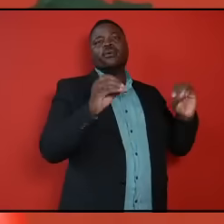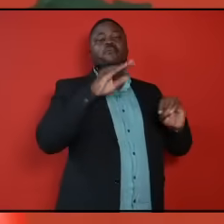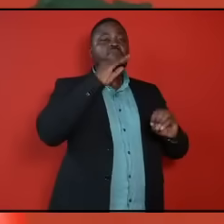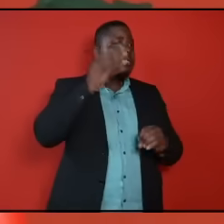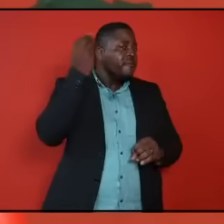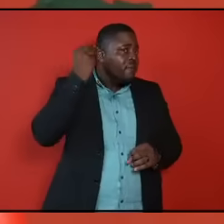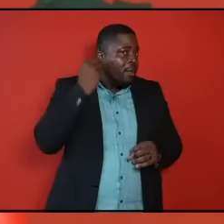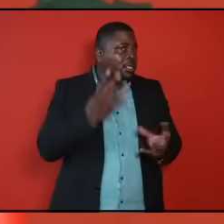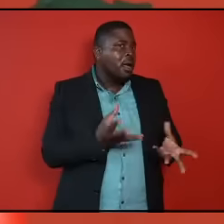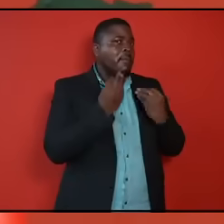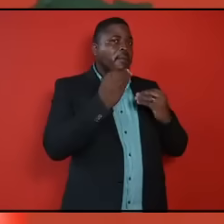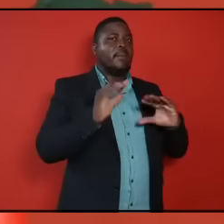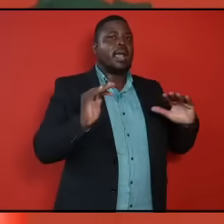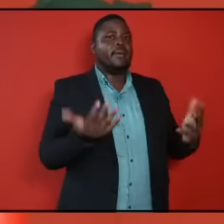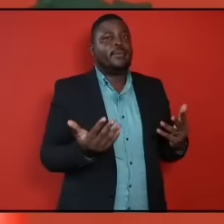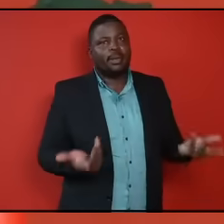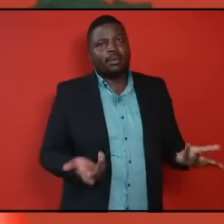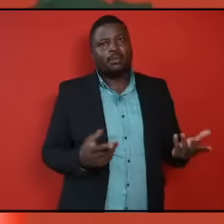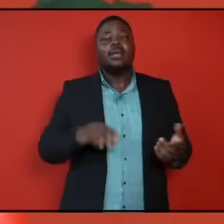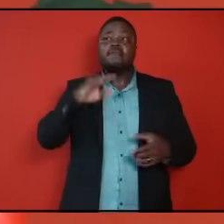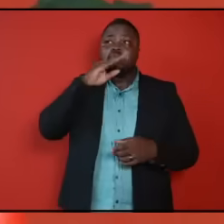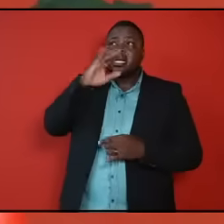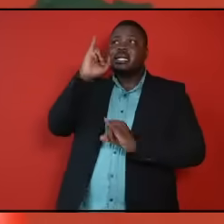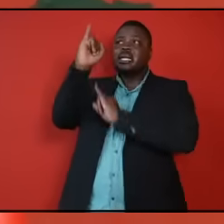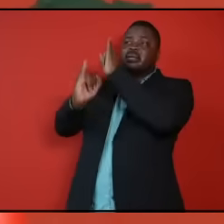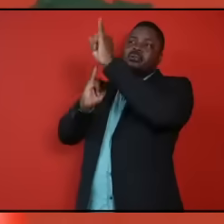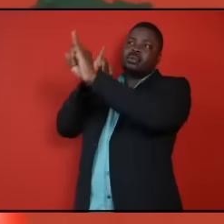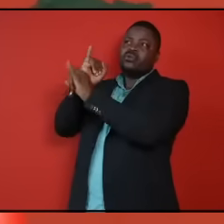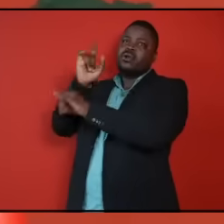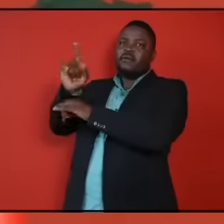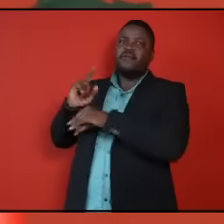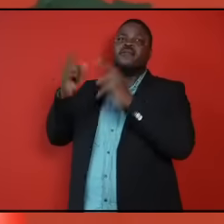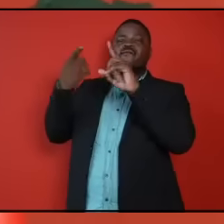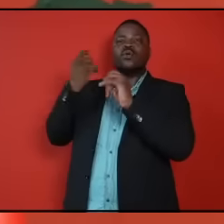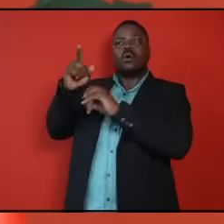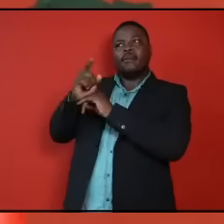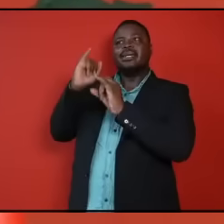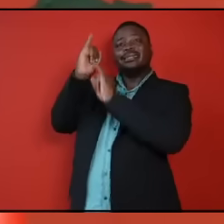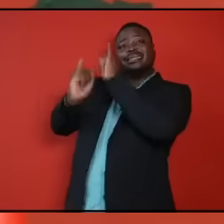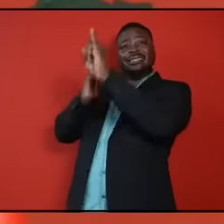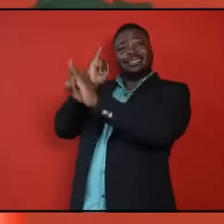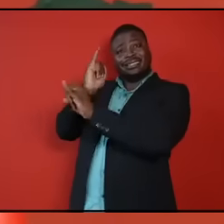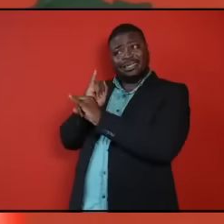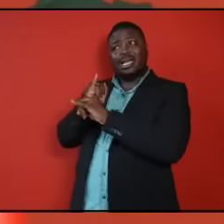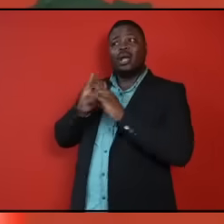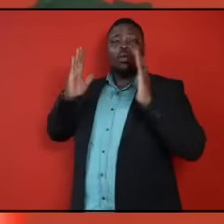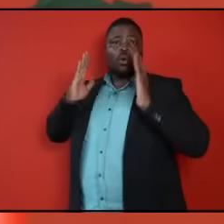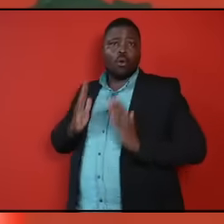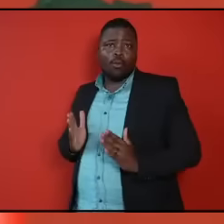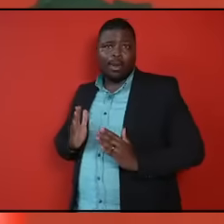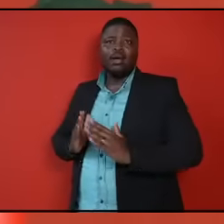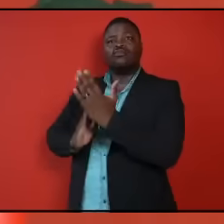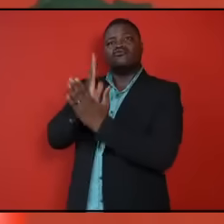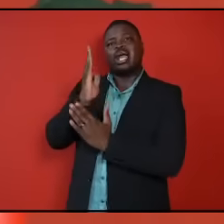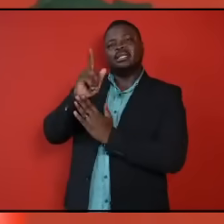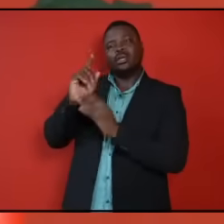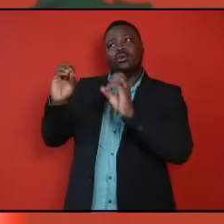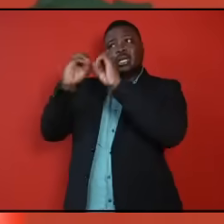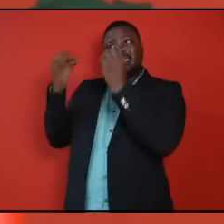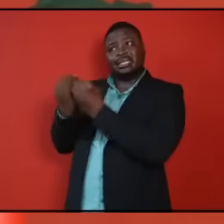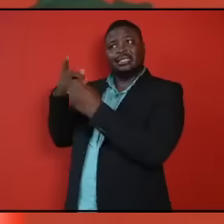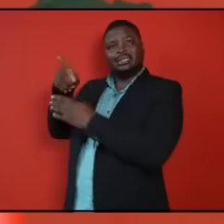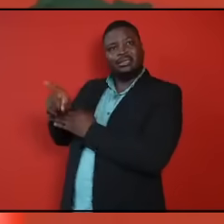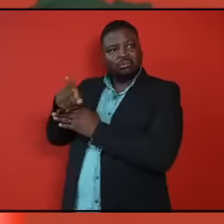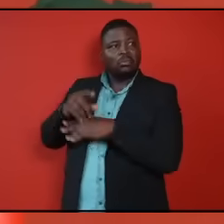needed. Reports from international human rights organizations confirm that these steps violated fundamental rights to